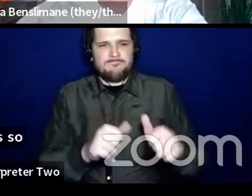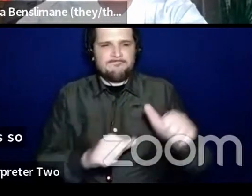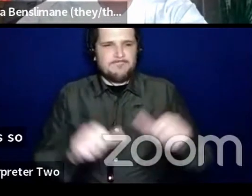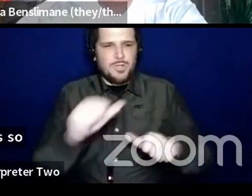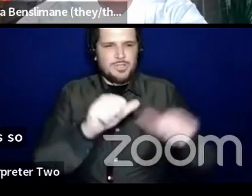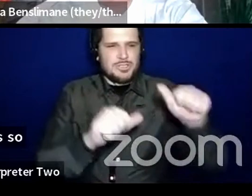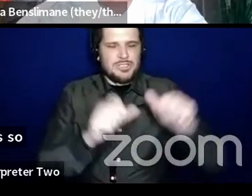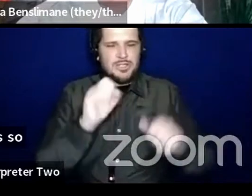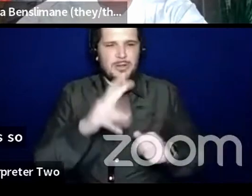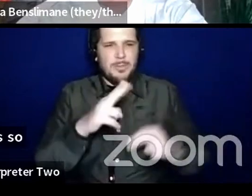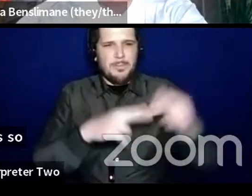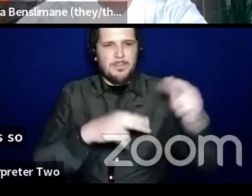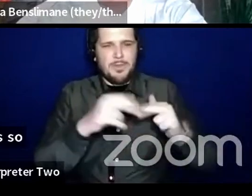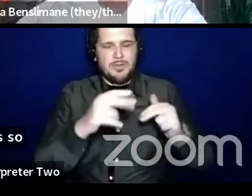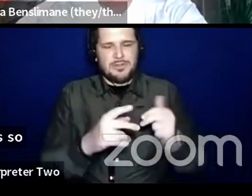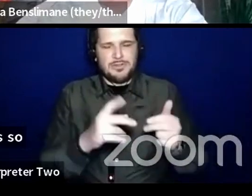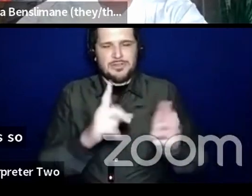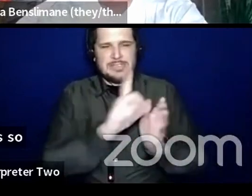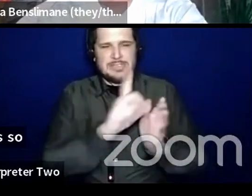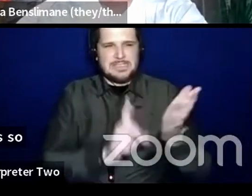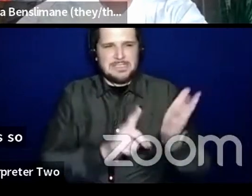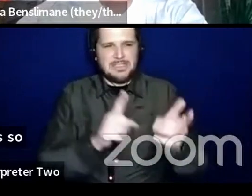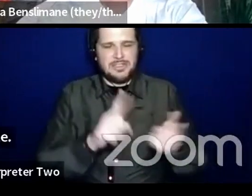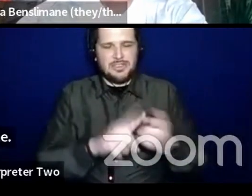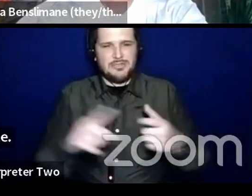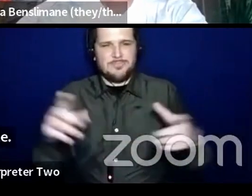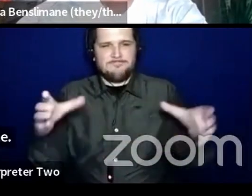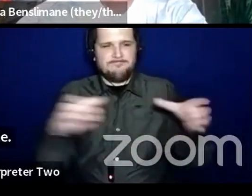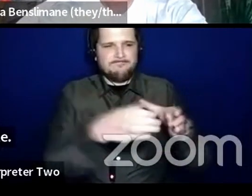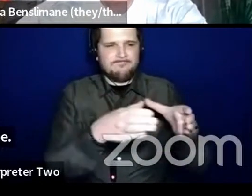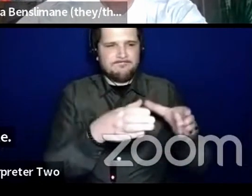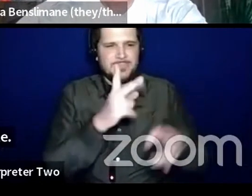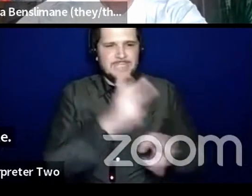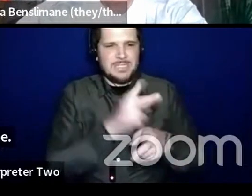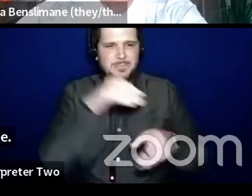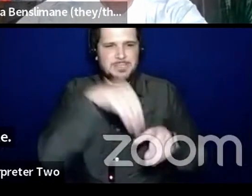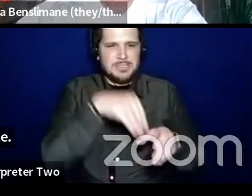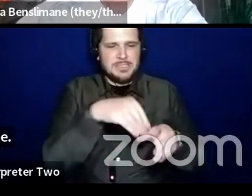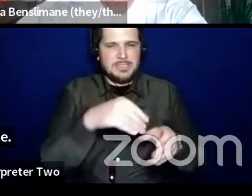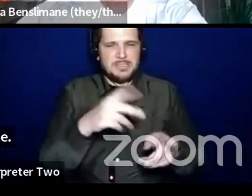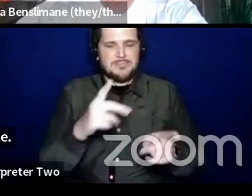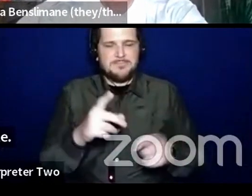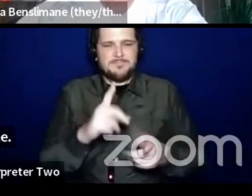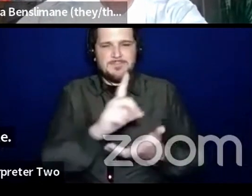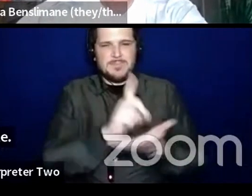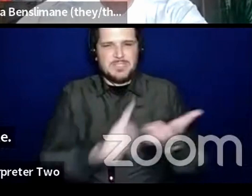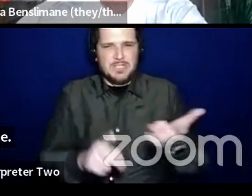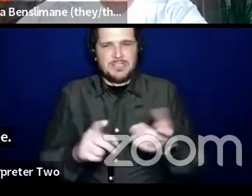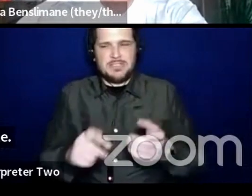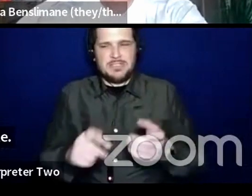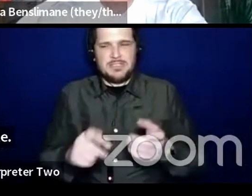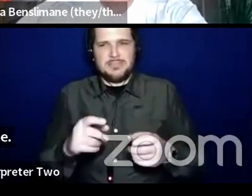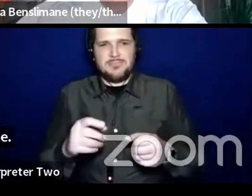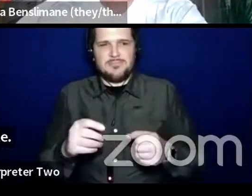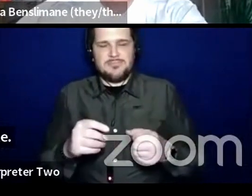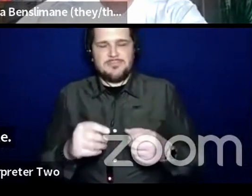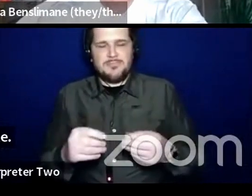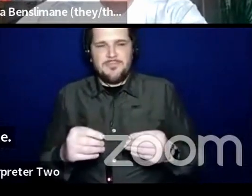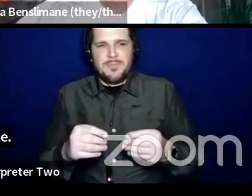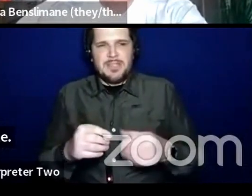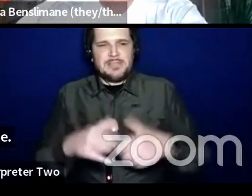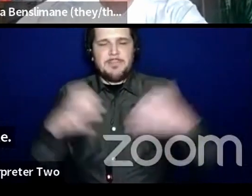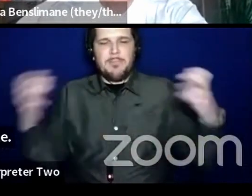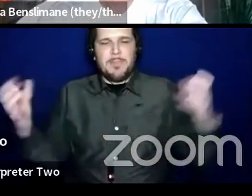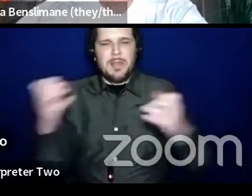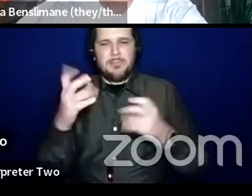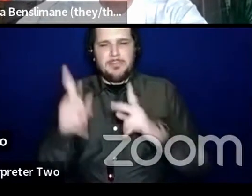the buildings, which are designed to contain, designed to maximize the number of people and minimize the